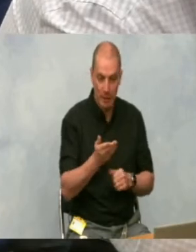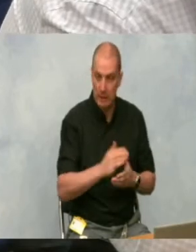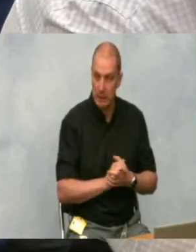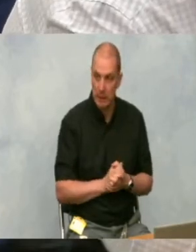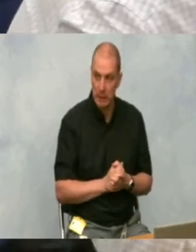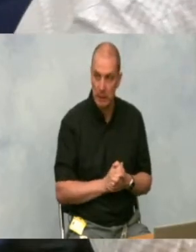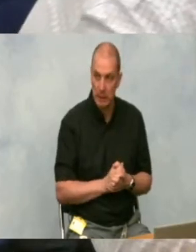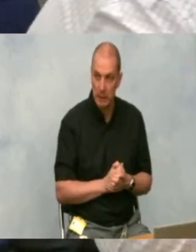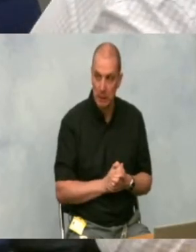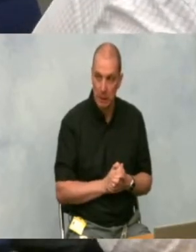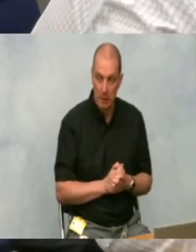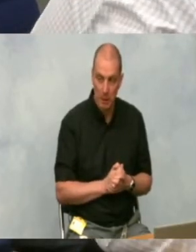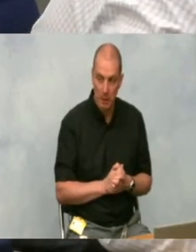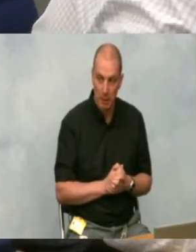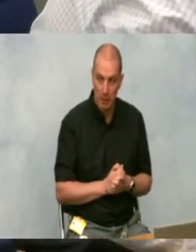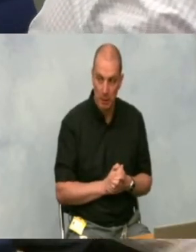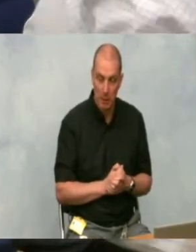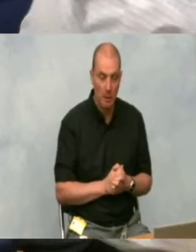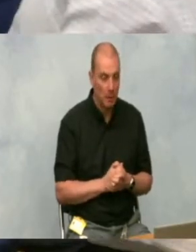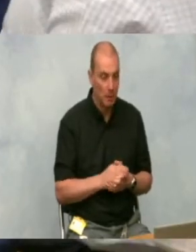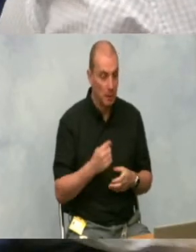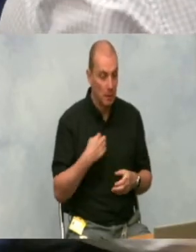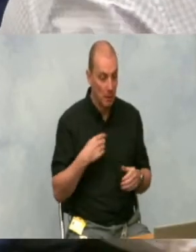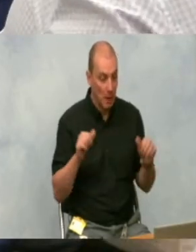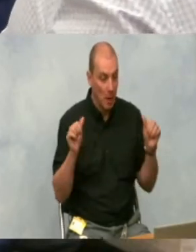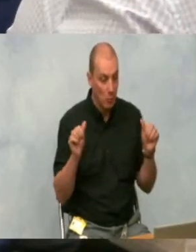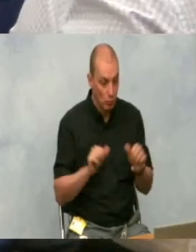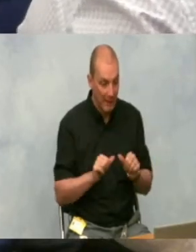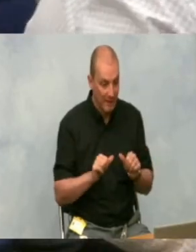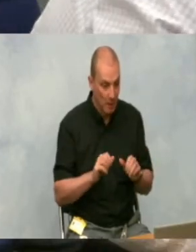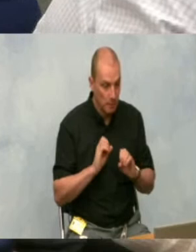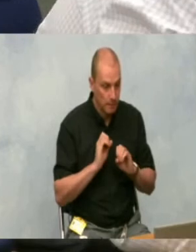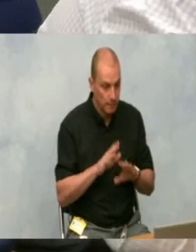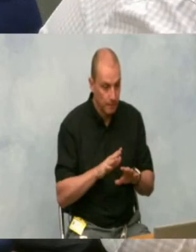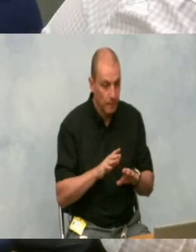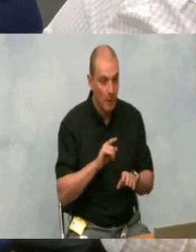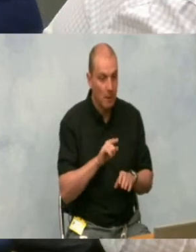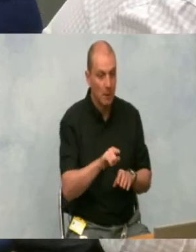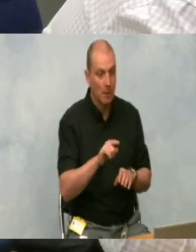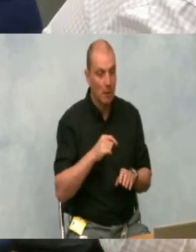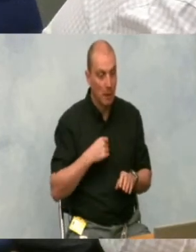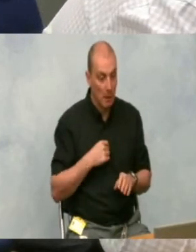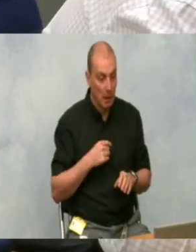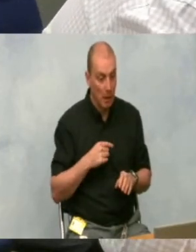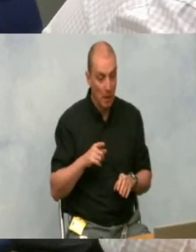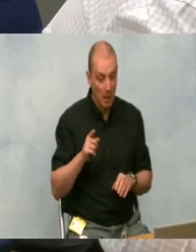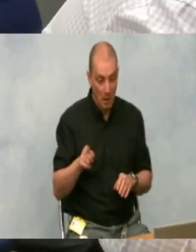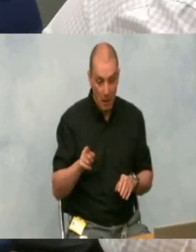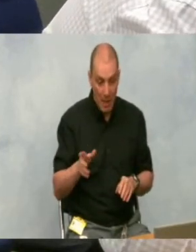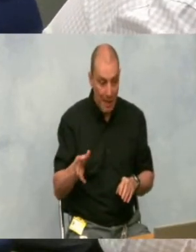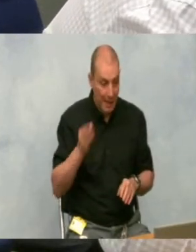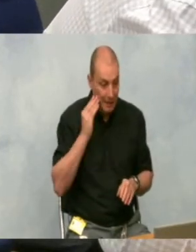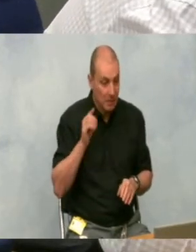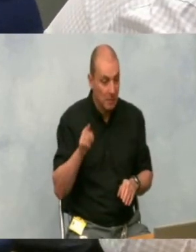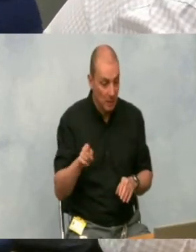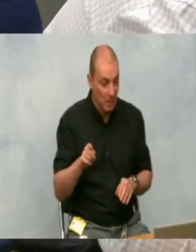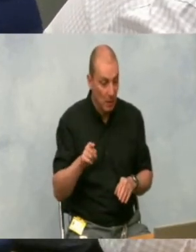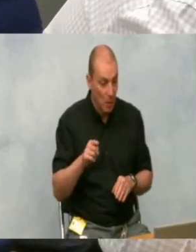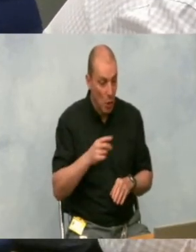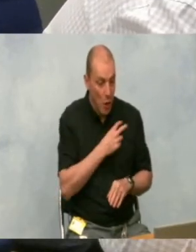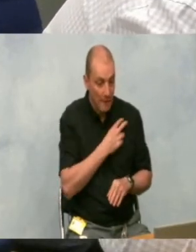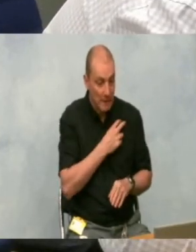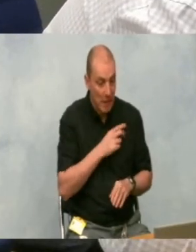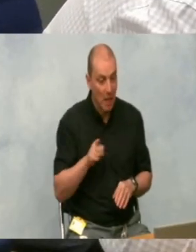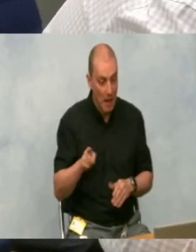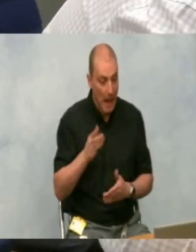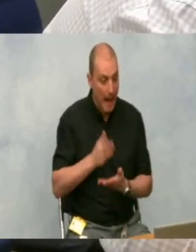There we go. Yeah, I'm going to be brief. At the end of the day, we've listened to the professionals, i.e. the officers. I hear what some of